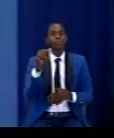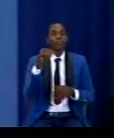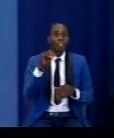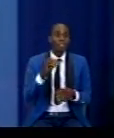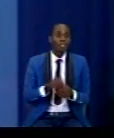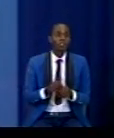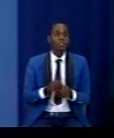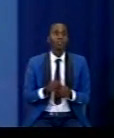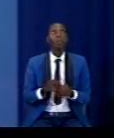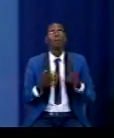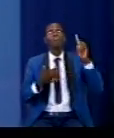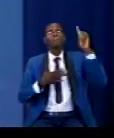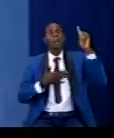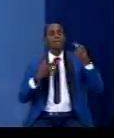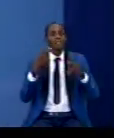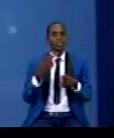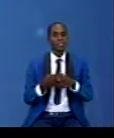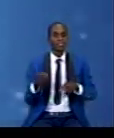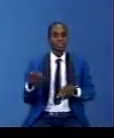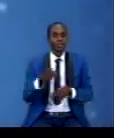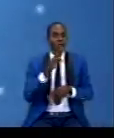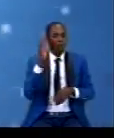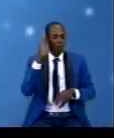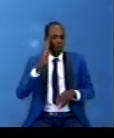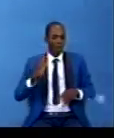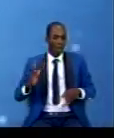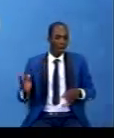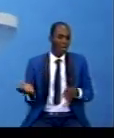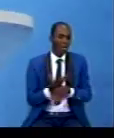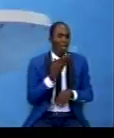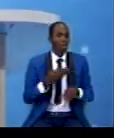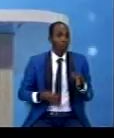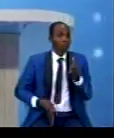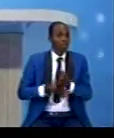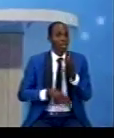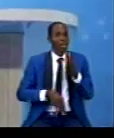shall speak with new tongues. Now, every time.